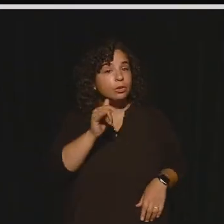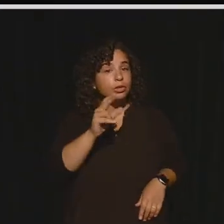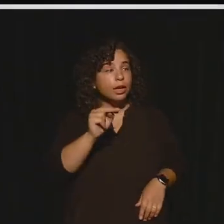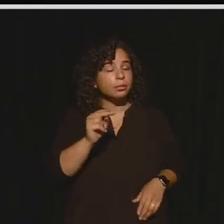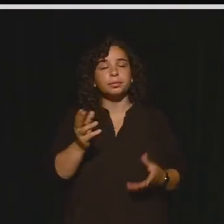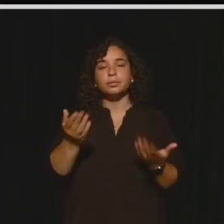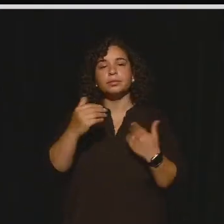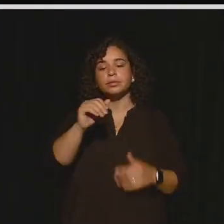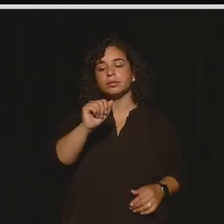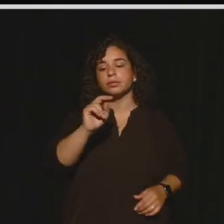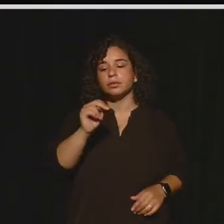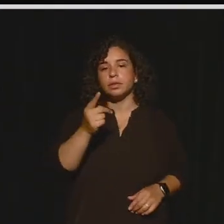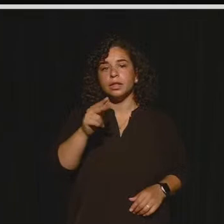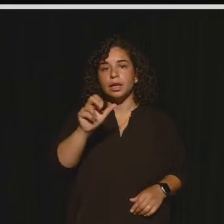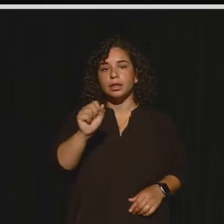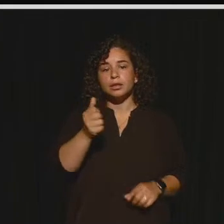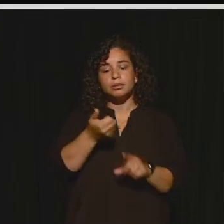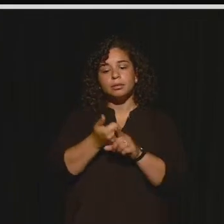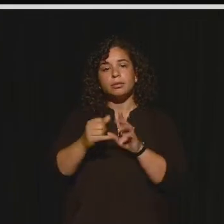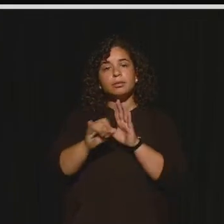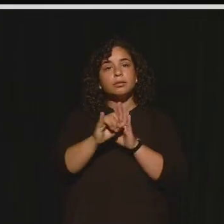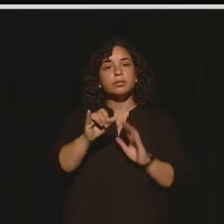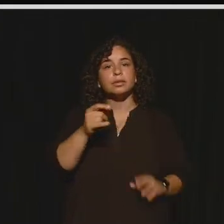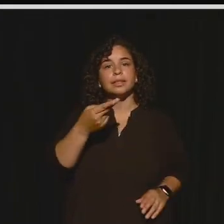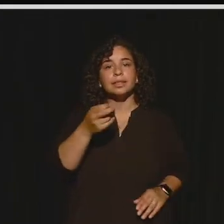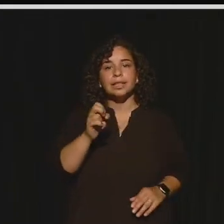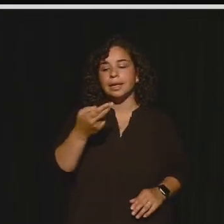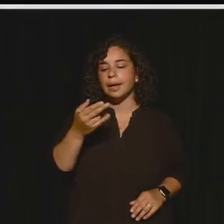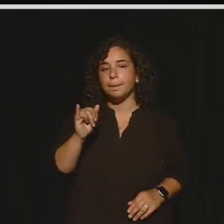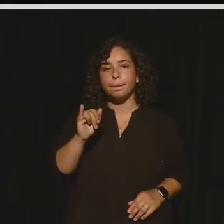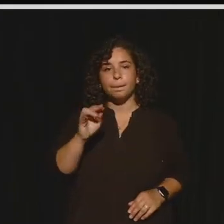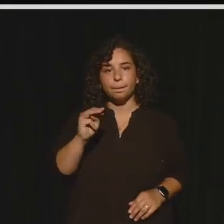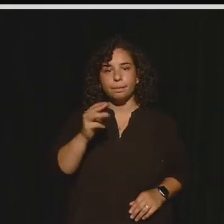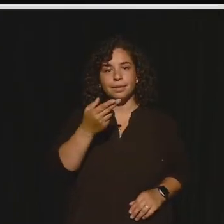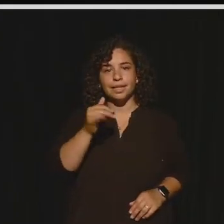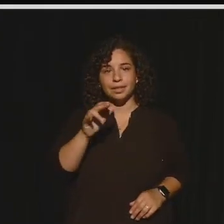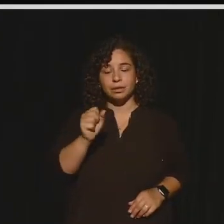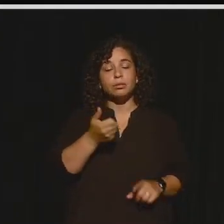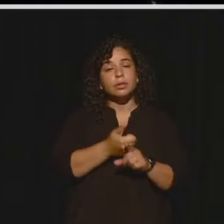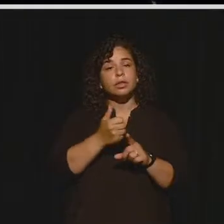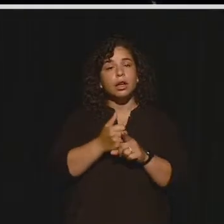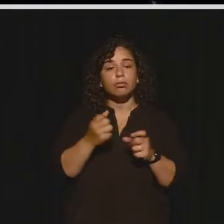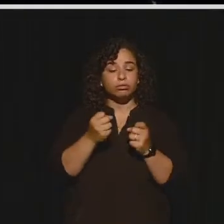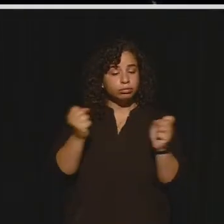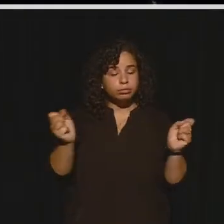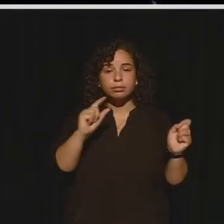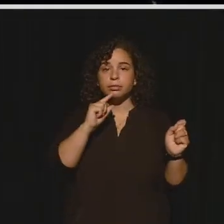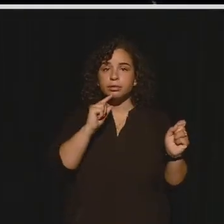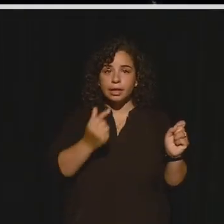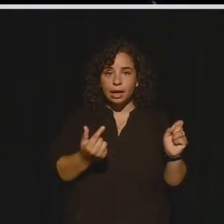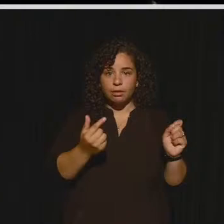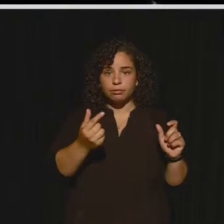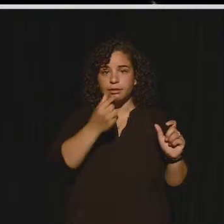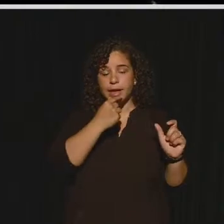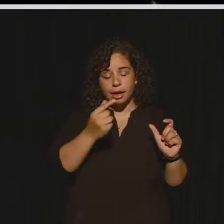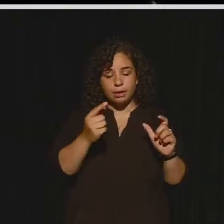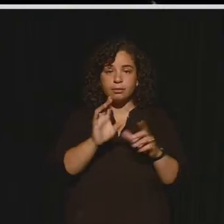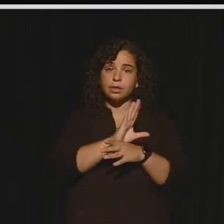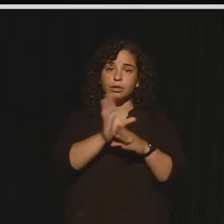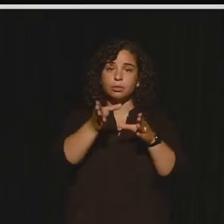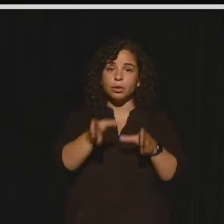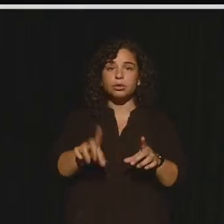Jen. Angus Praught uses the pronouns he, him, his, and is an openly